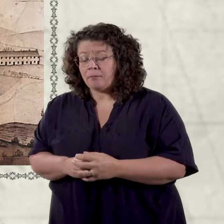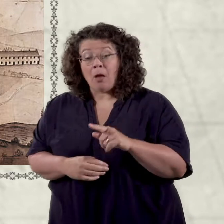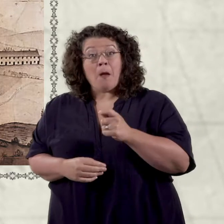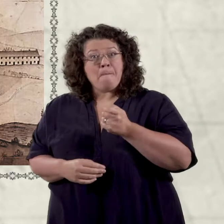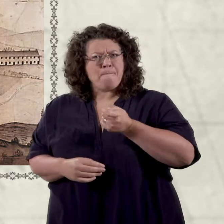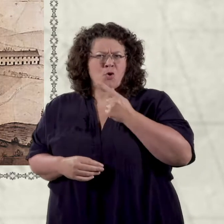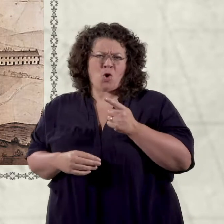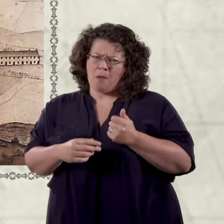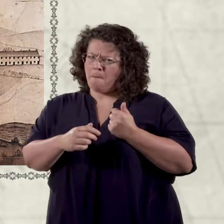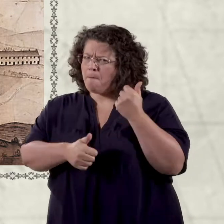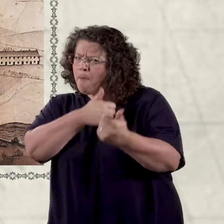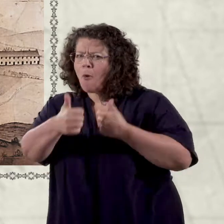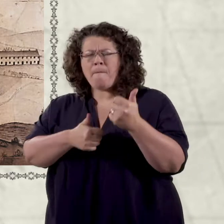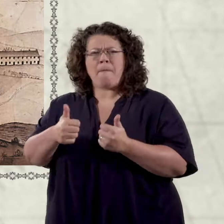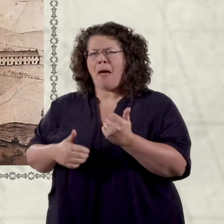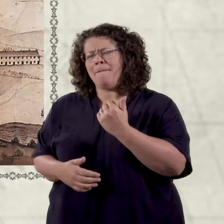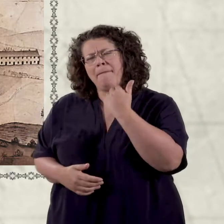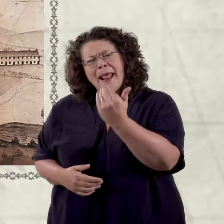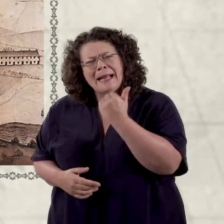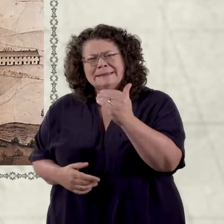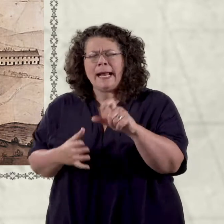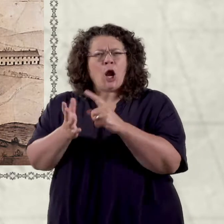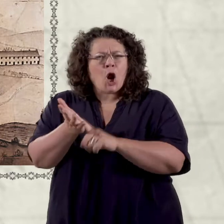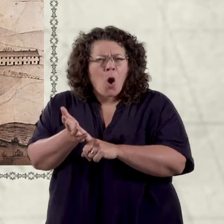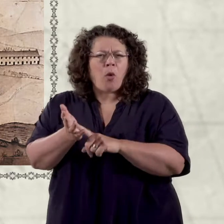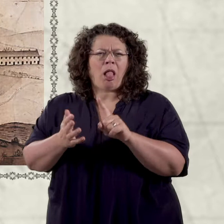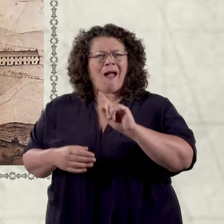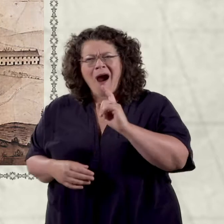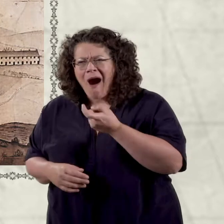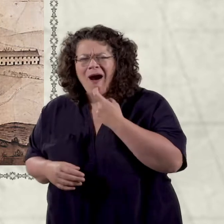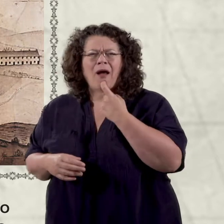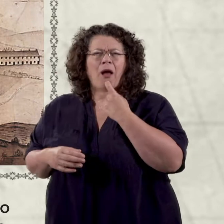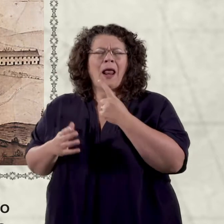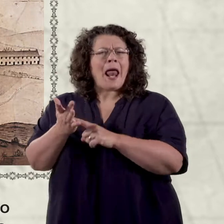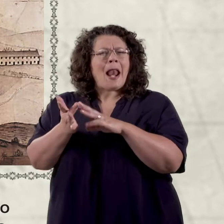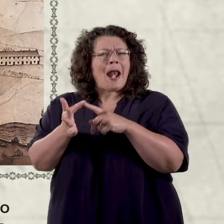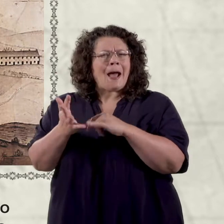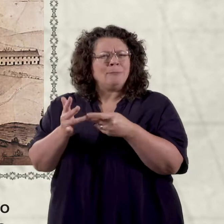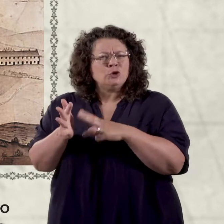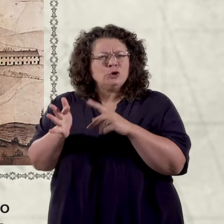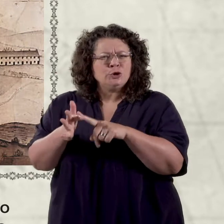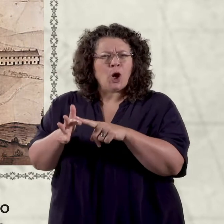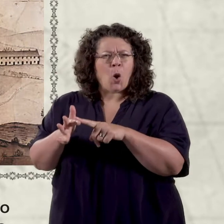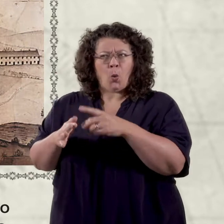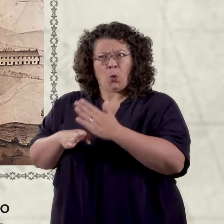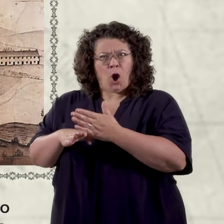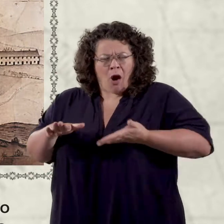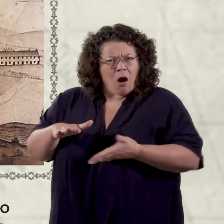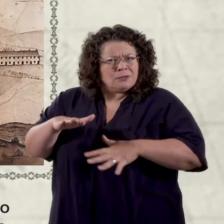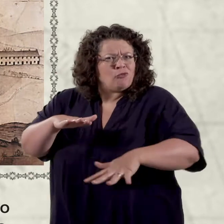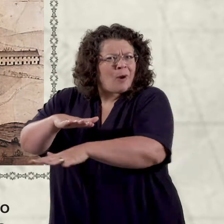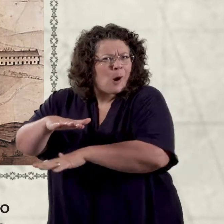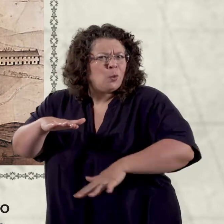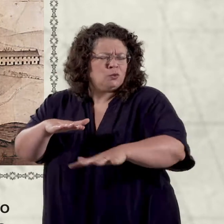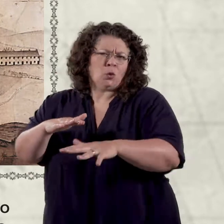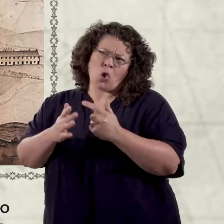lot of coal and iron and limestone underground there, and there was a lot of work in the mines to dig